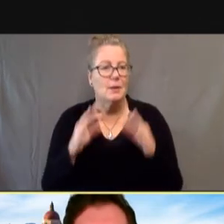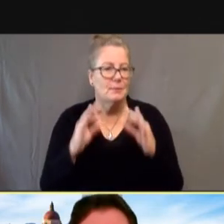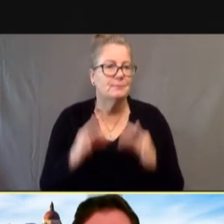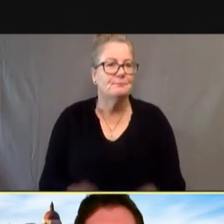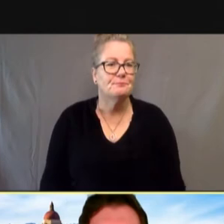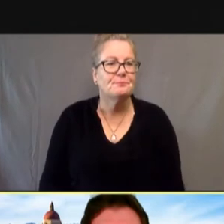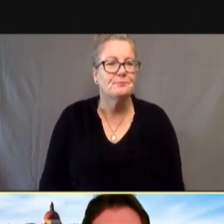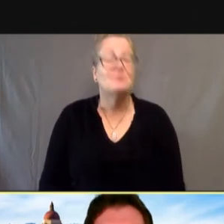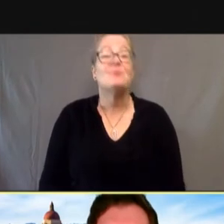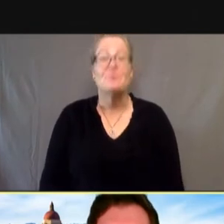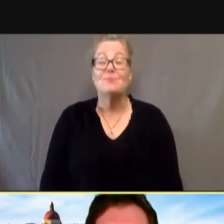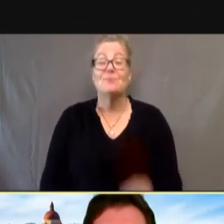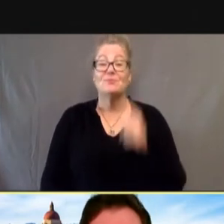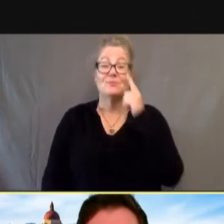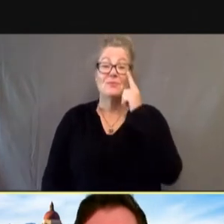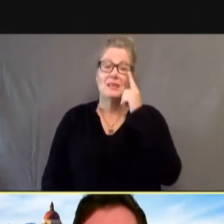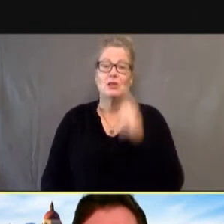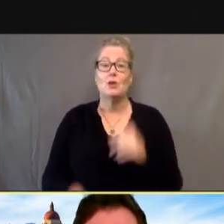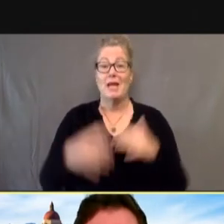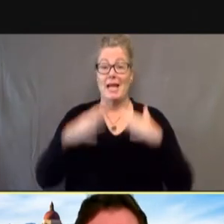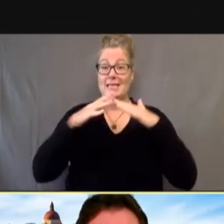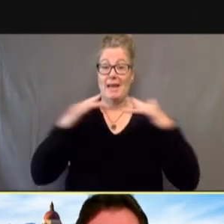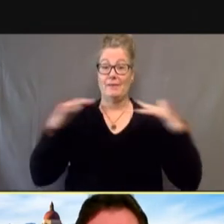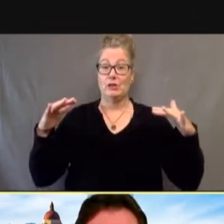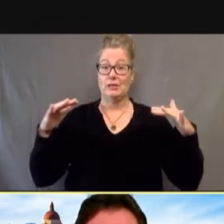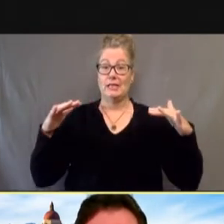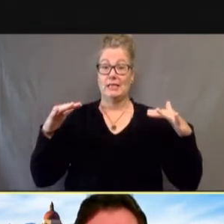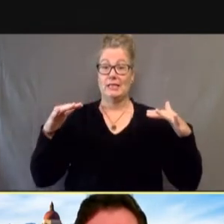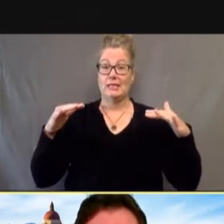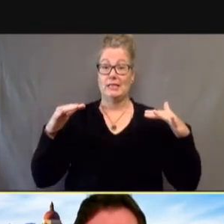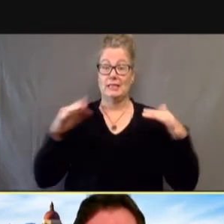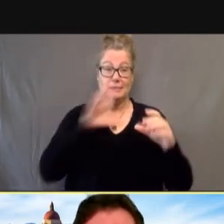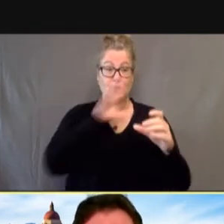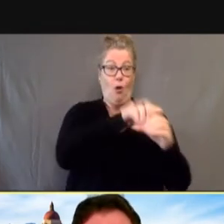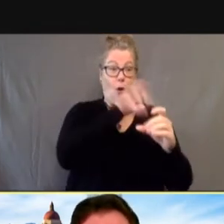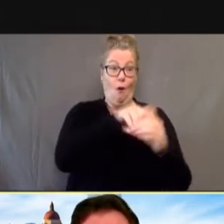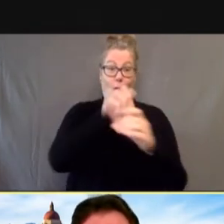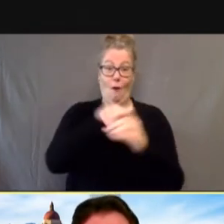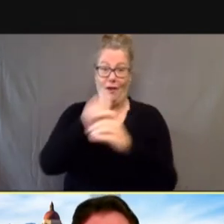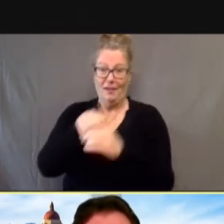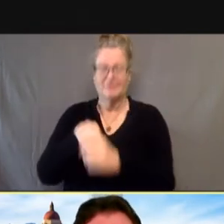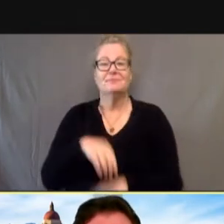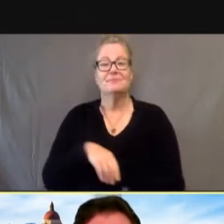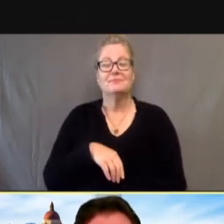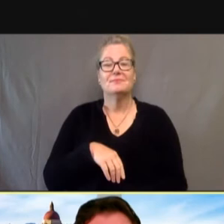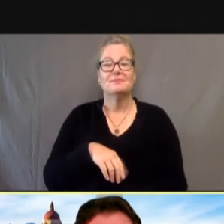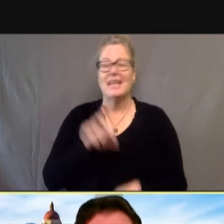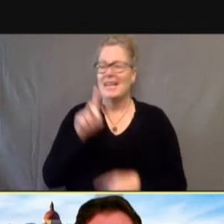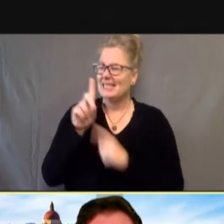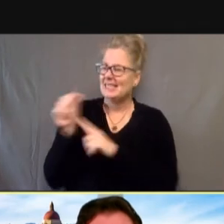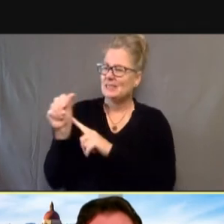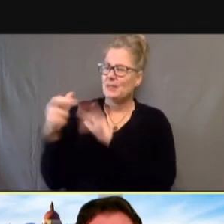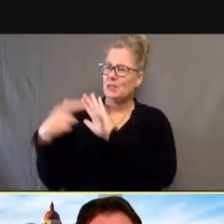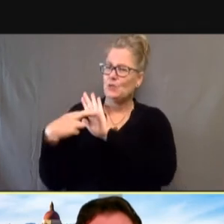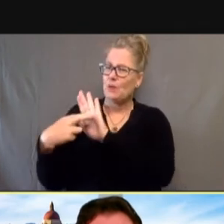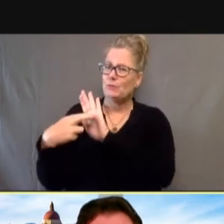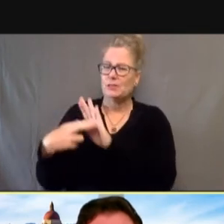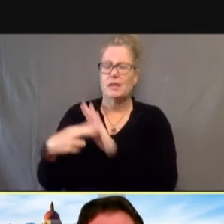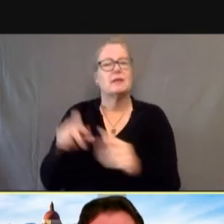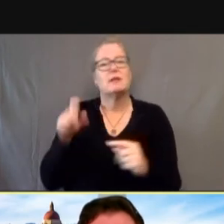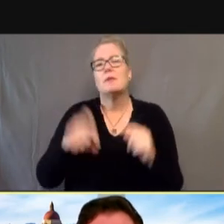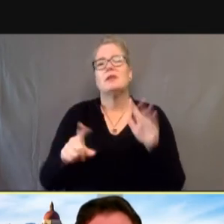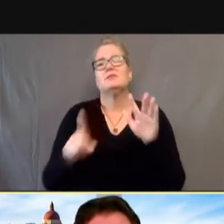So alongside these diversity efforts, we recognized that disability representation needed to permeate all of